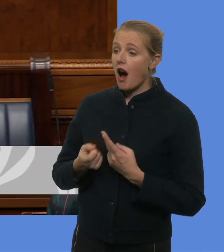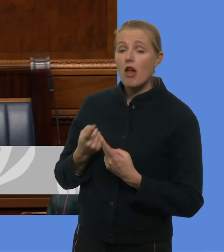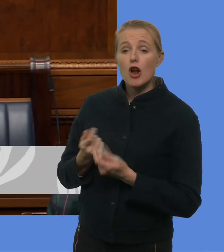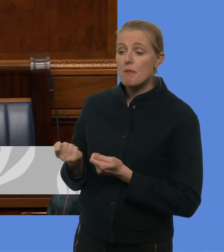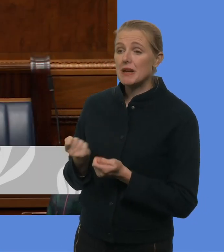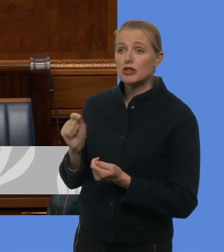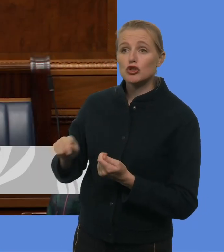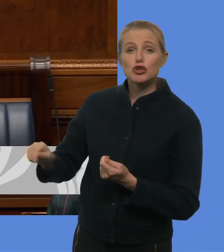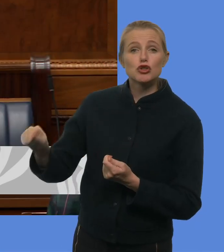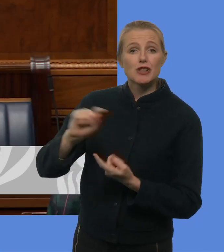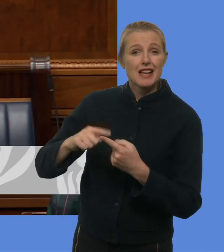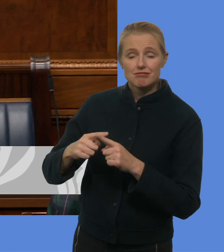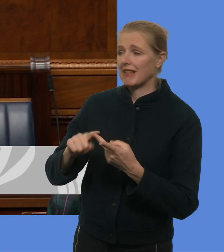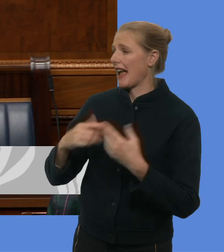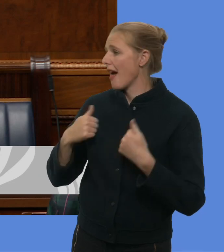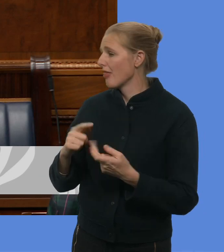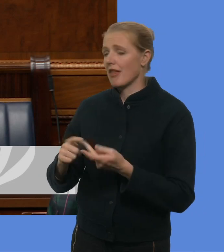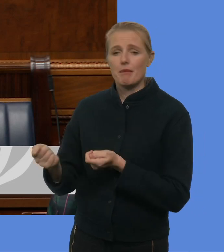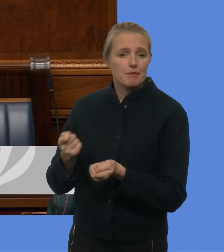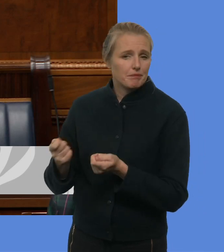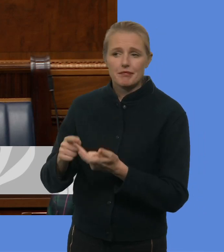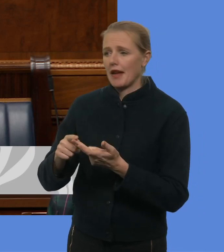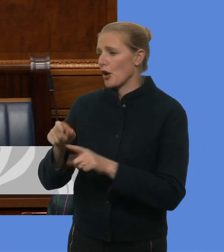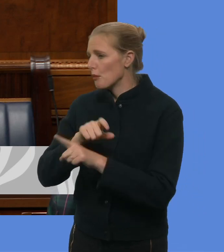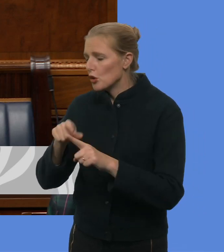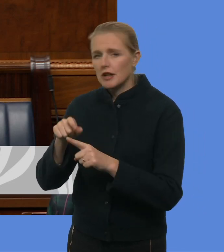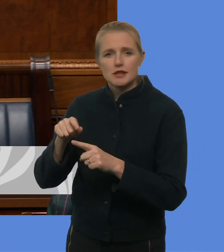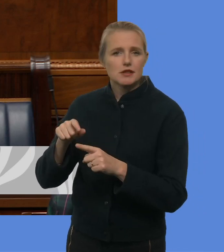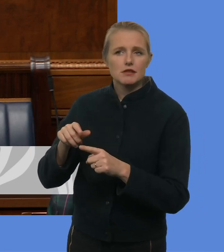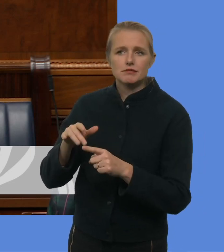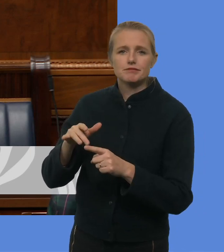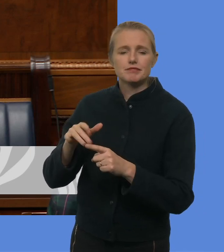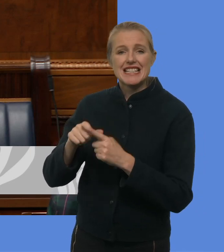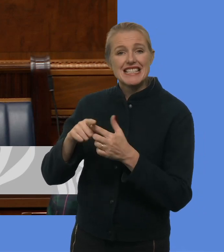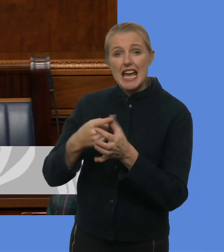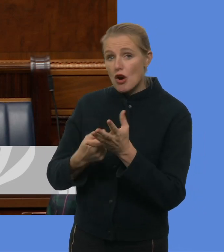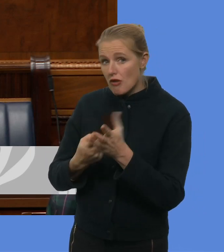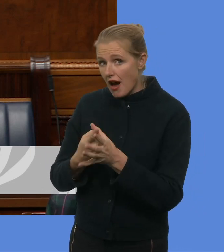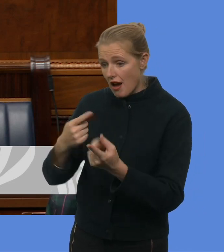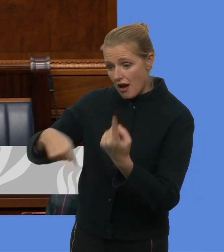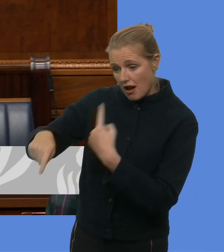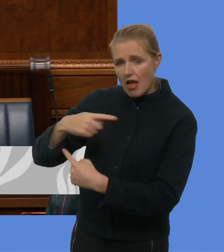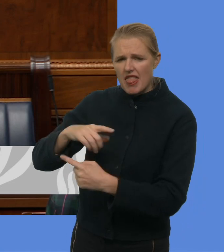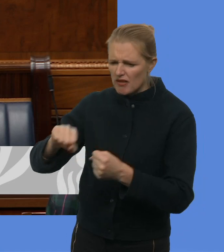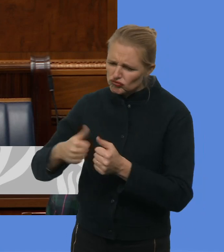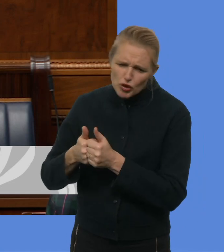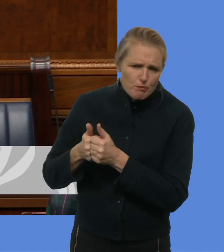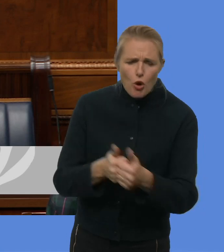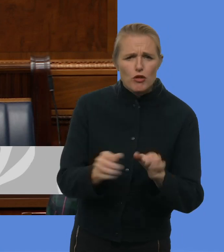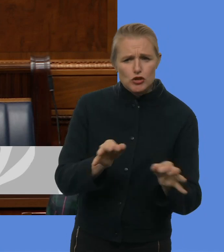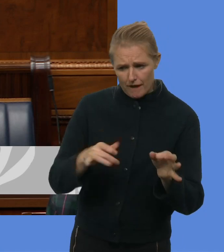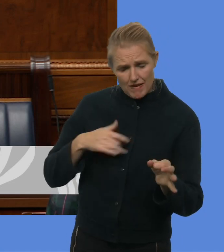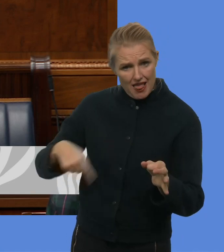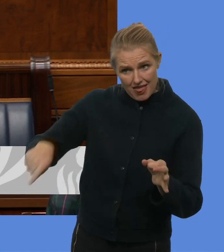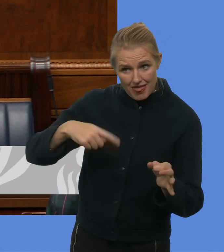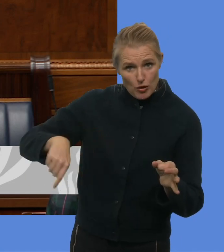terms of our Education Minister, our Health Minister, our Communities Minister and our Dairy Minister, that they are all bought into this strategy and that they are